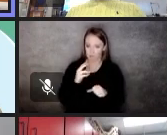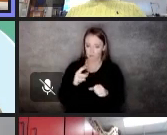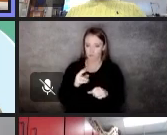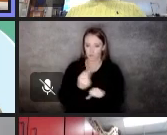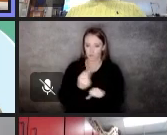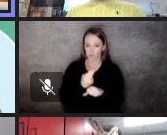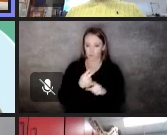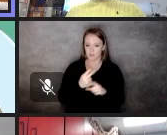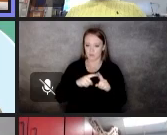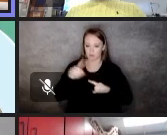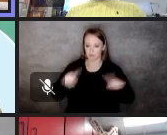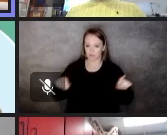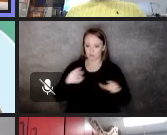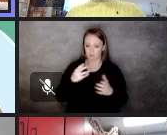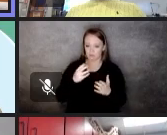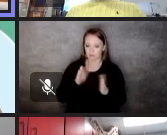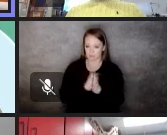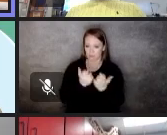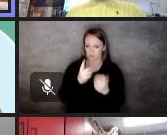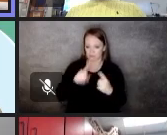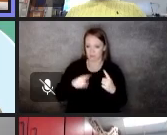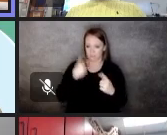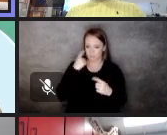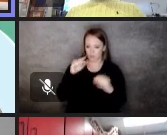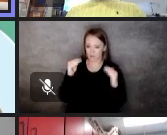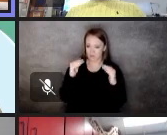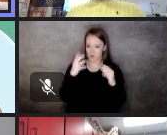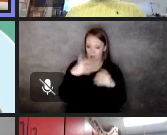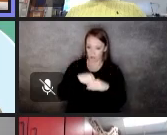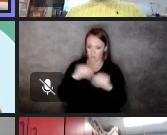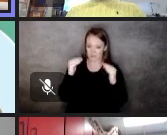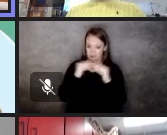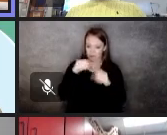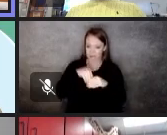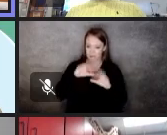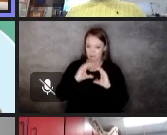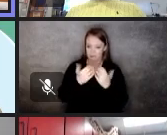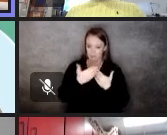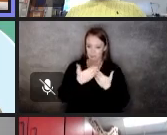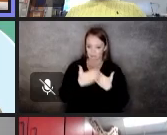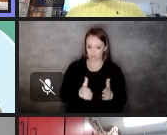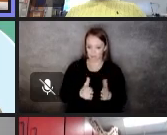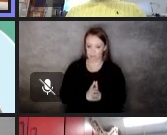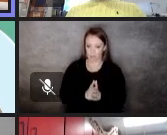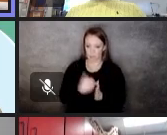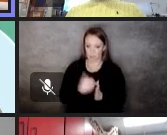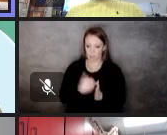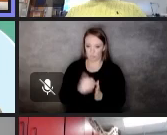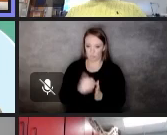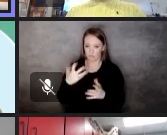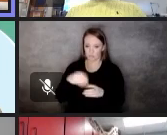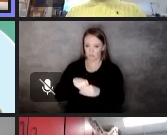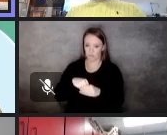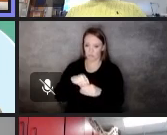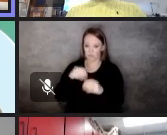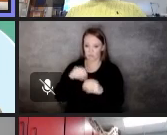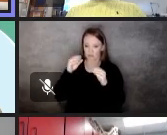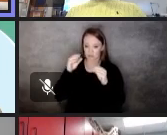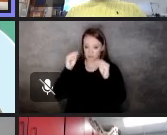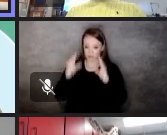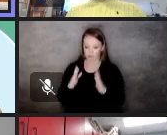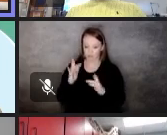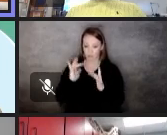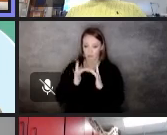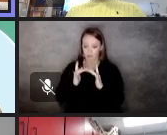equity, and justice in the classroom. I've contributed to the Kentucky Teacher Online publication with my first column, Be You and